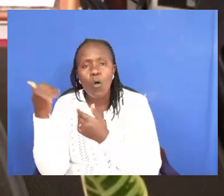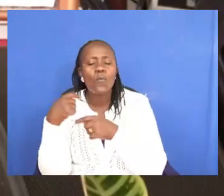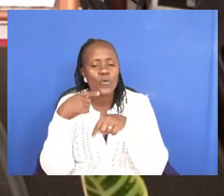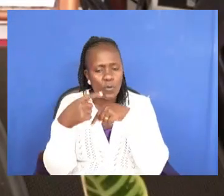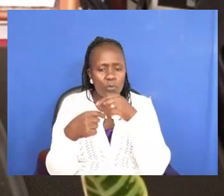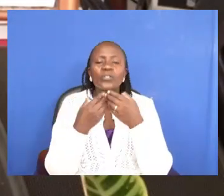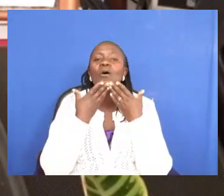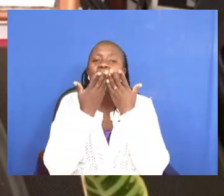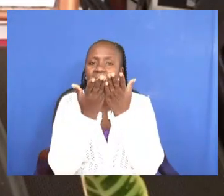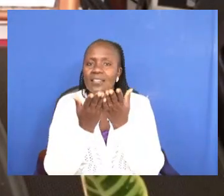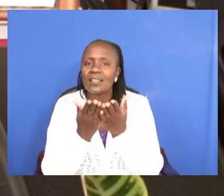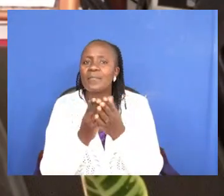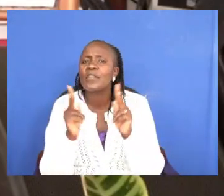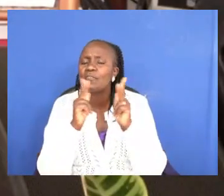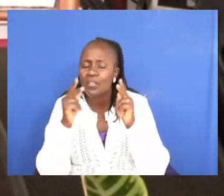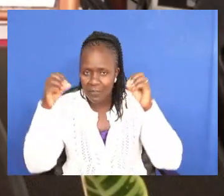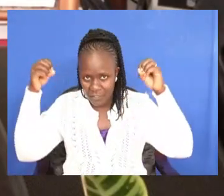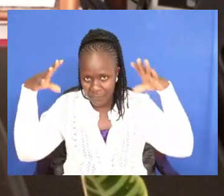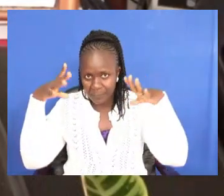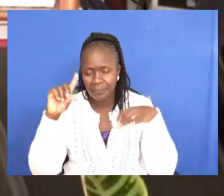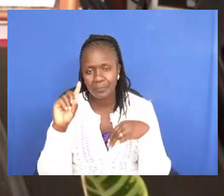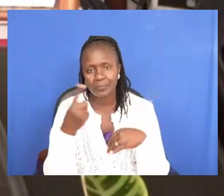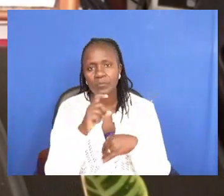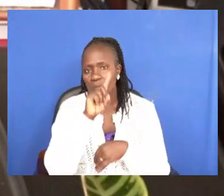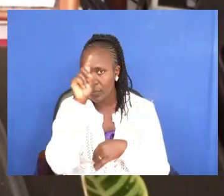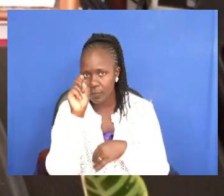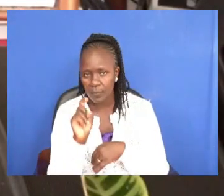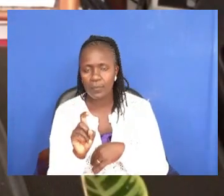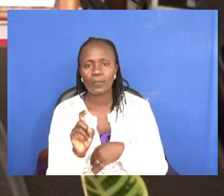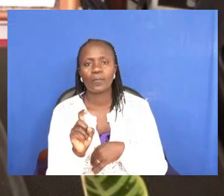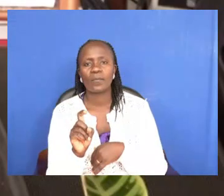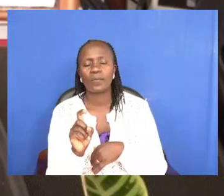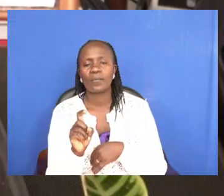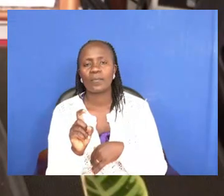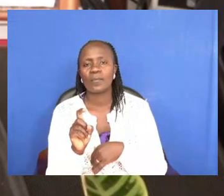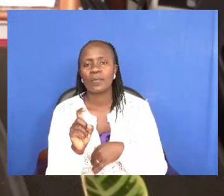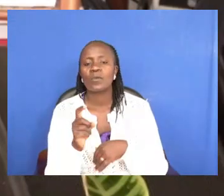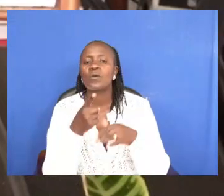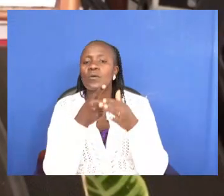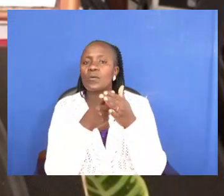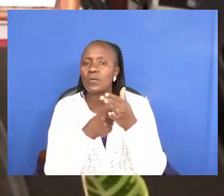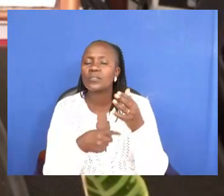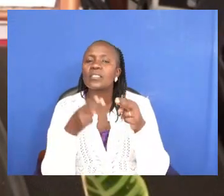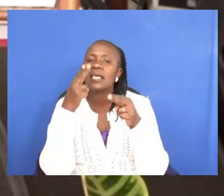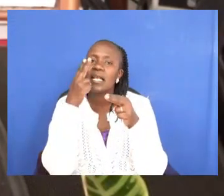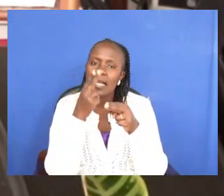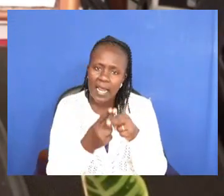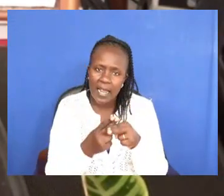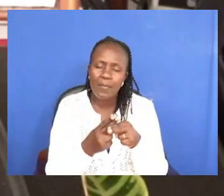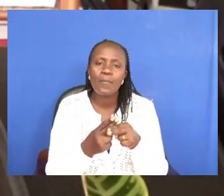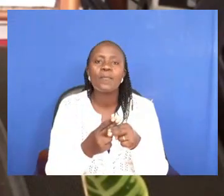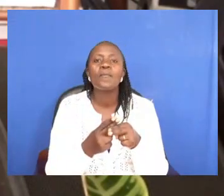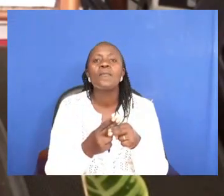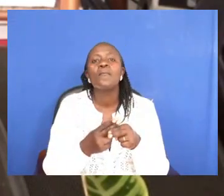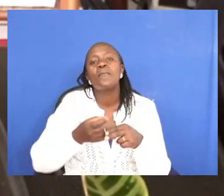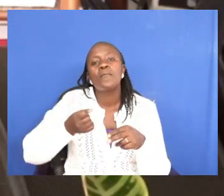going to answer them very, very clearly. The first question, what was the name of Nabal's wife?